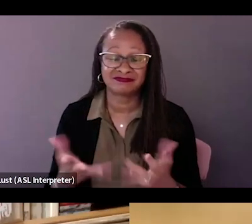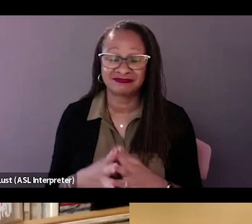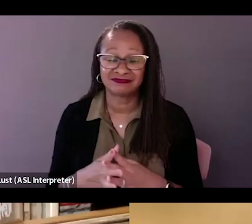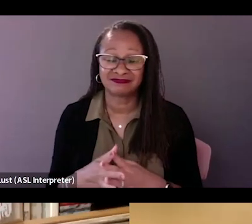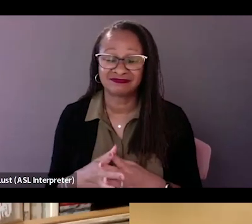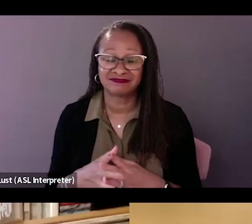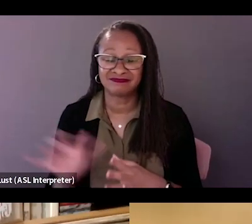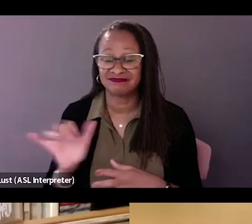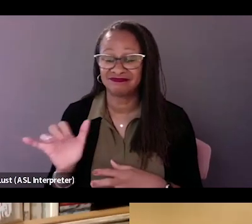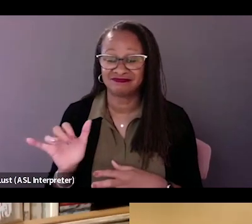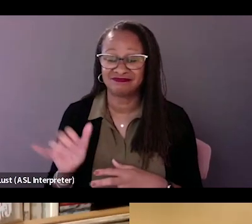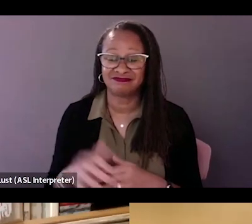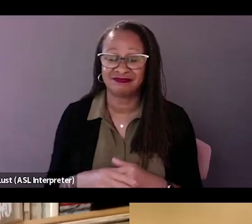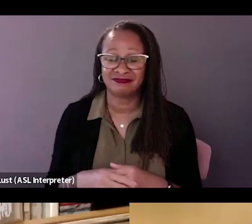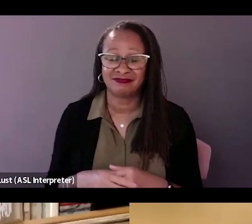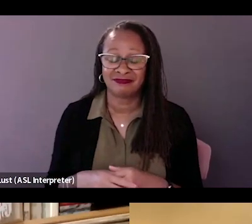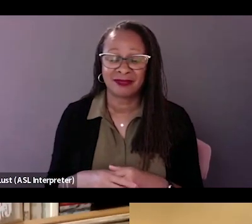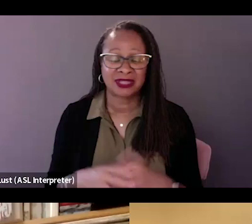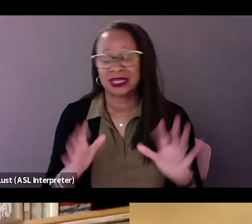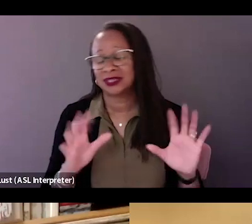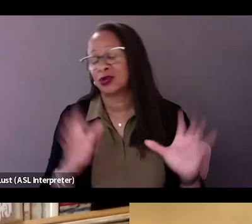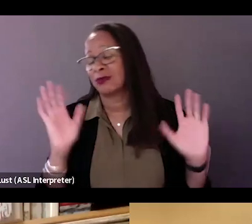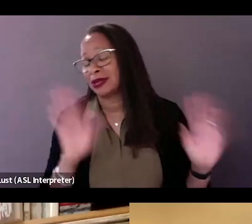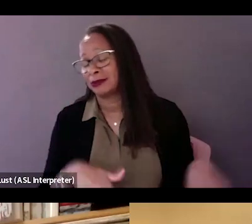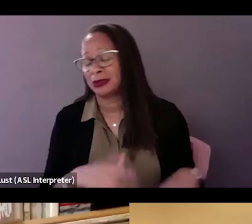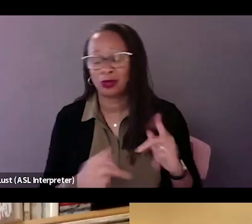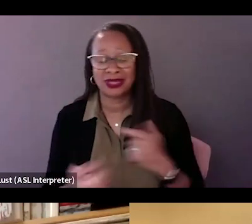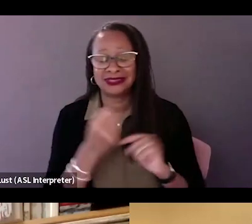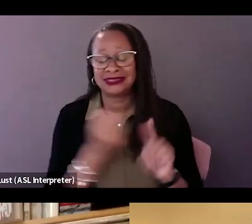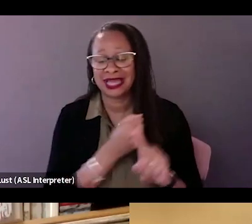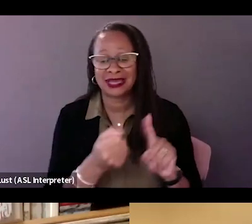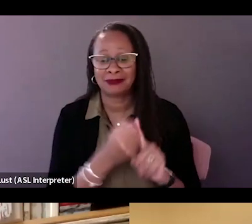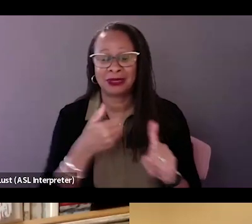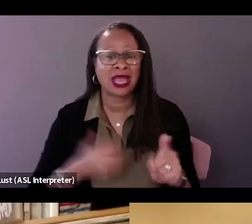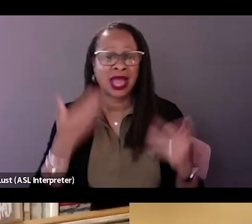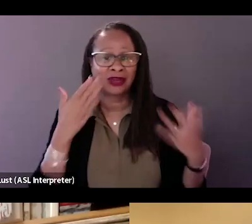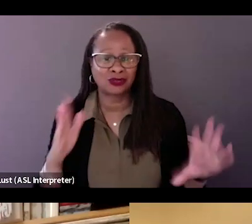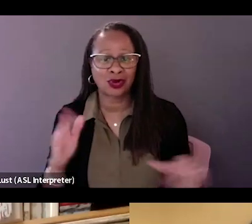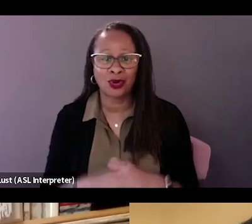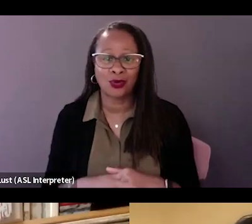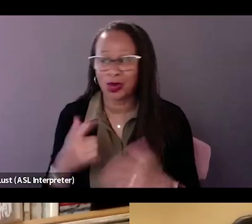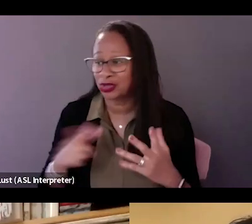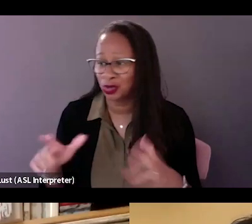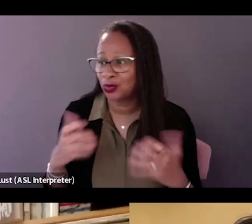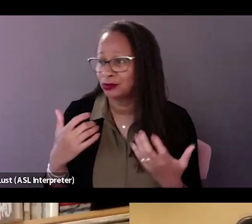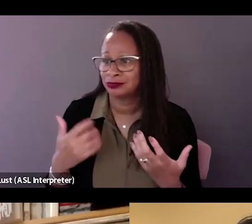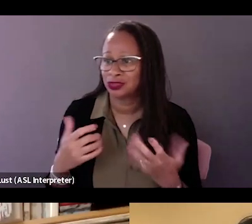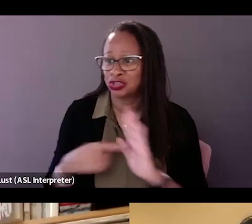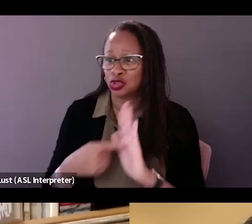like he was like, far too many people have attacked me already. I don't know what is it that you will have that will unsettle me.